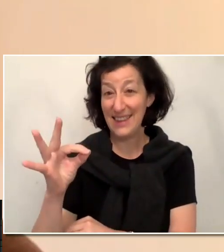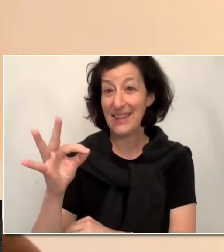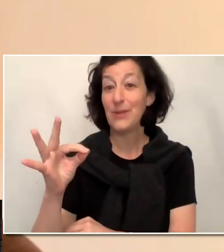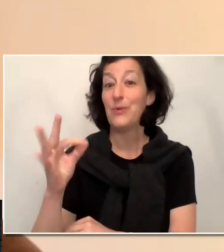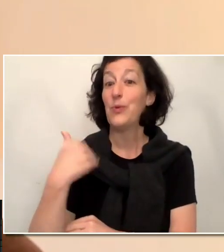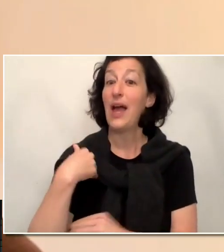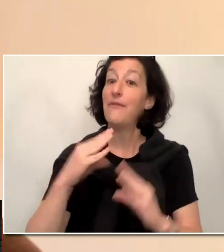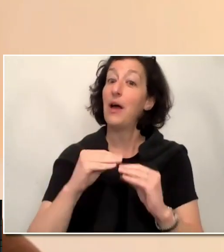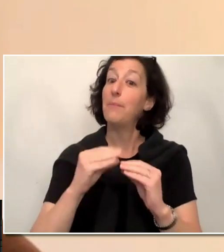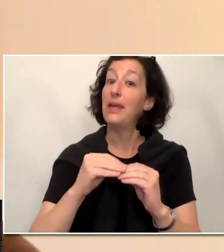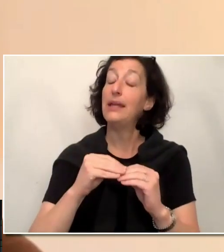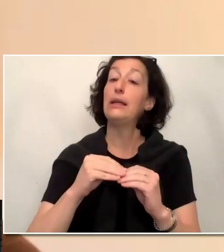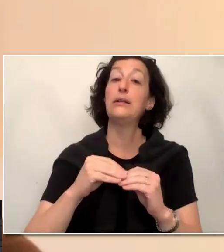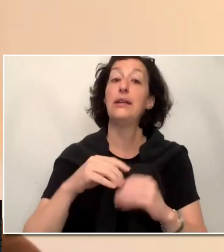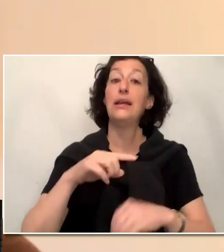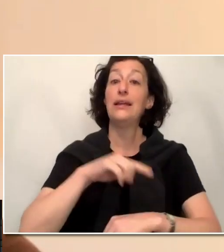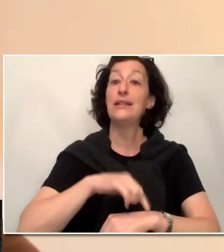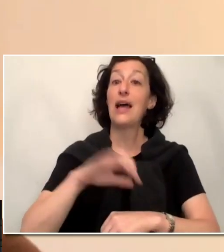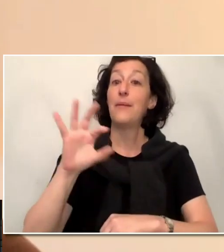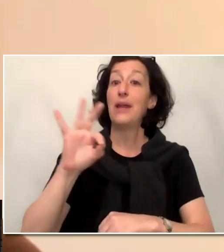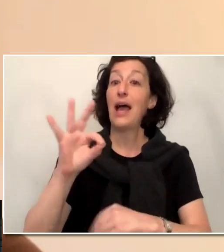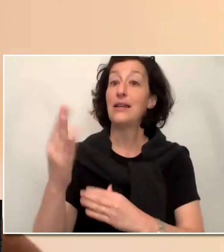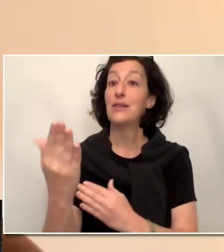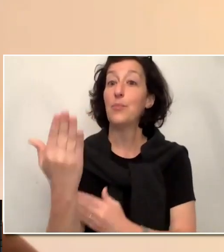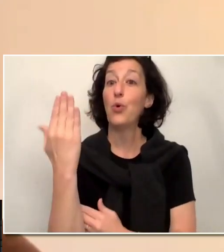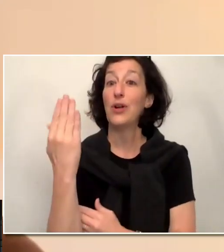It's going to be at 9 a.m. Eastern,